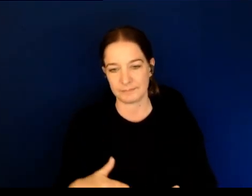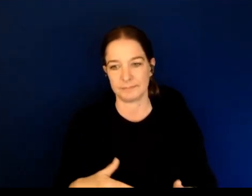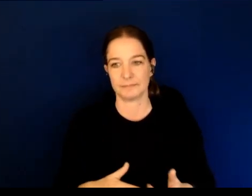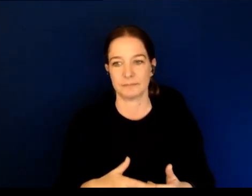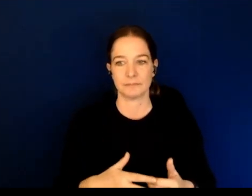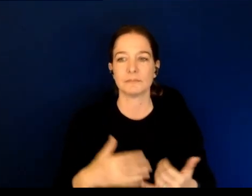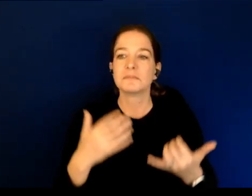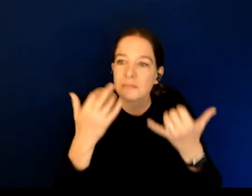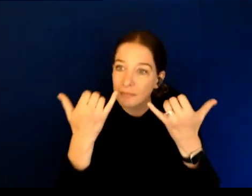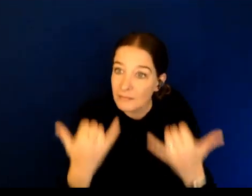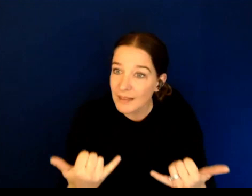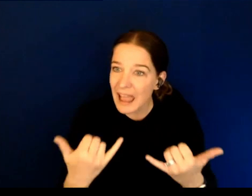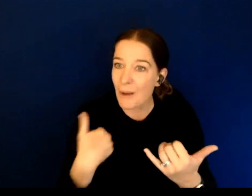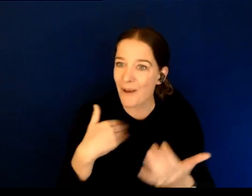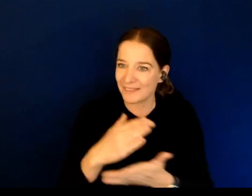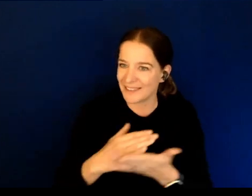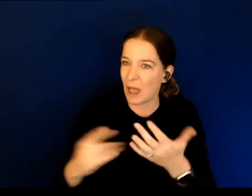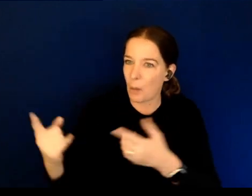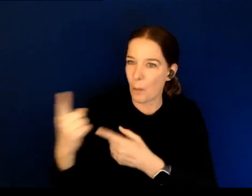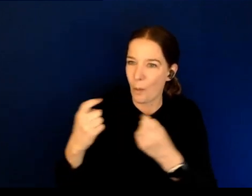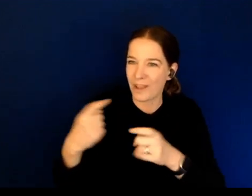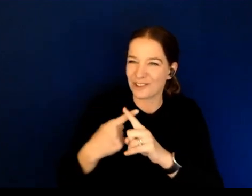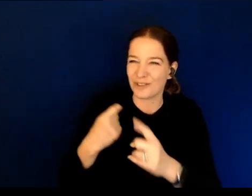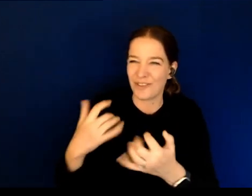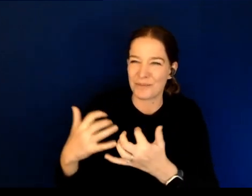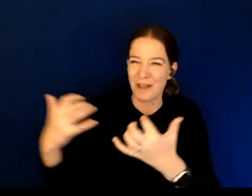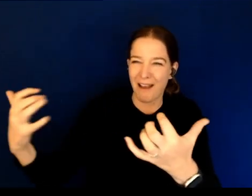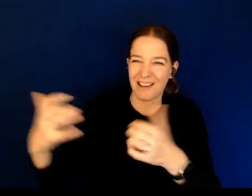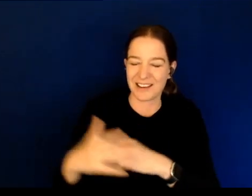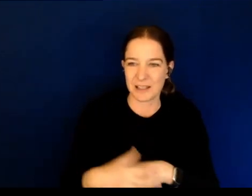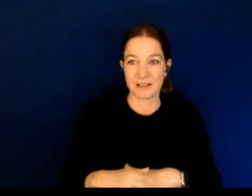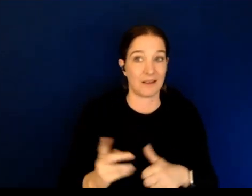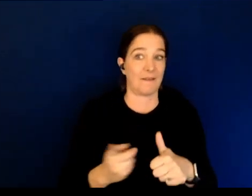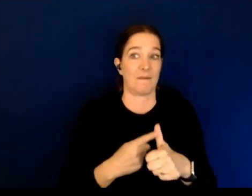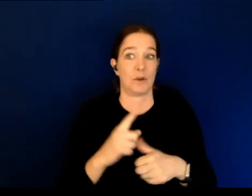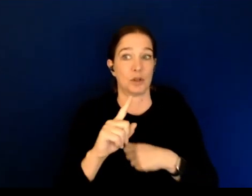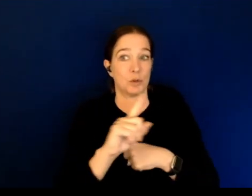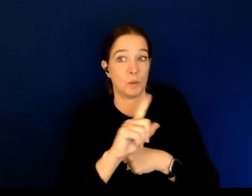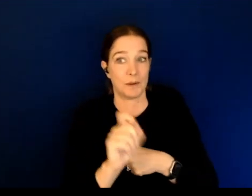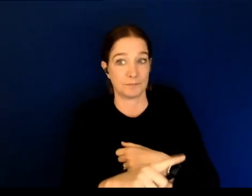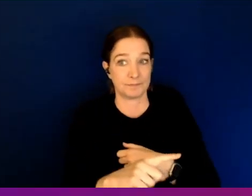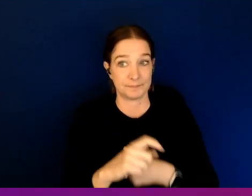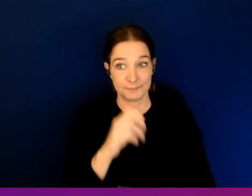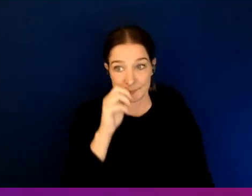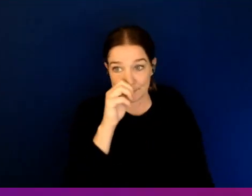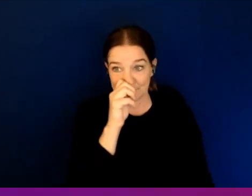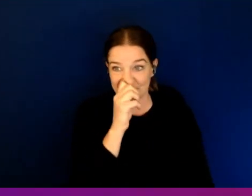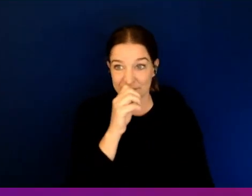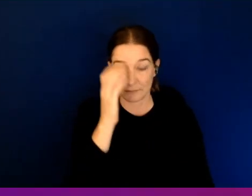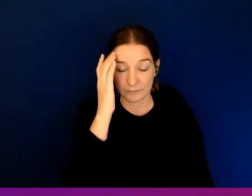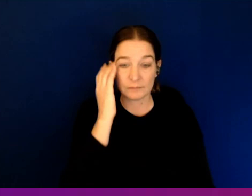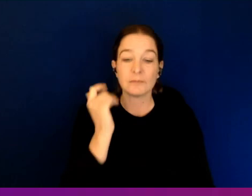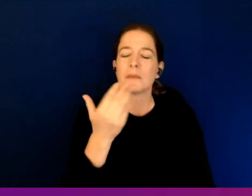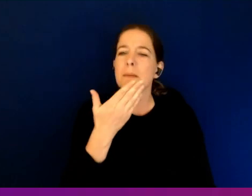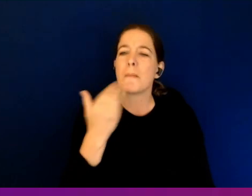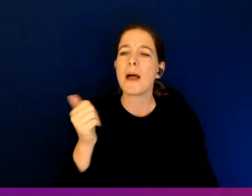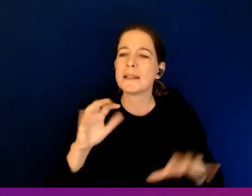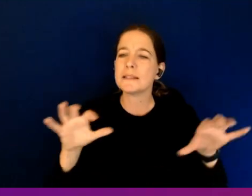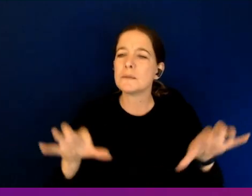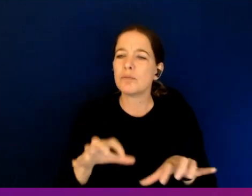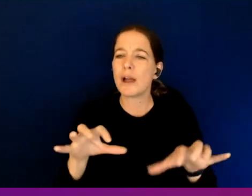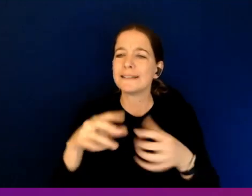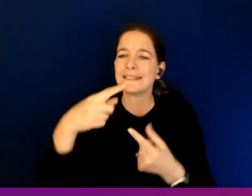few intriguing questions that we've received from our audience here today. So, first question, what are some of the